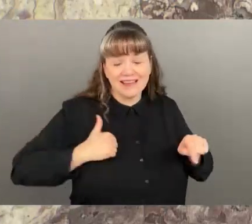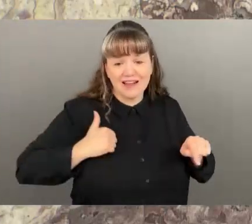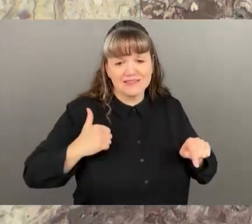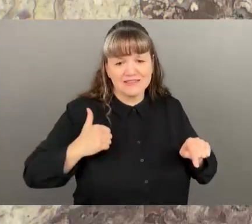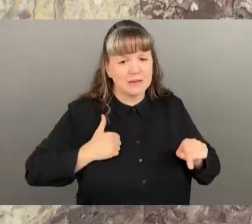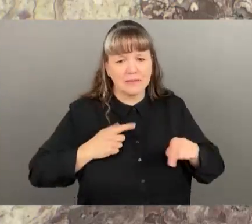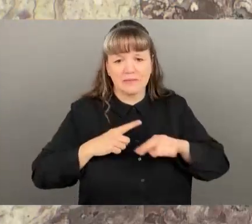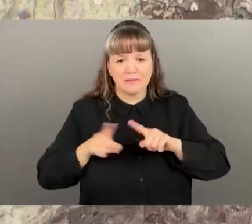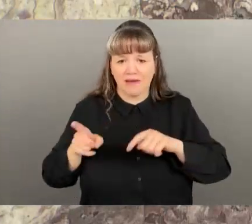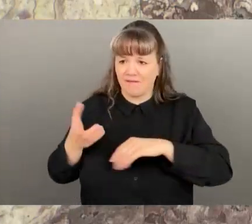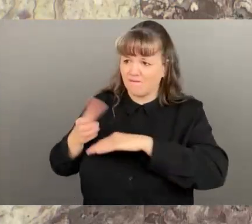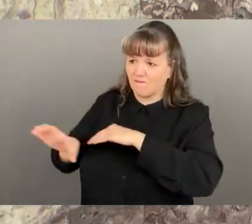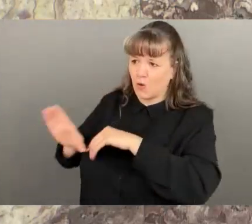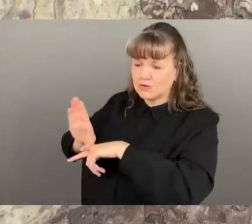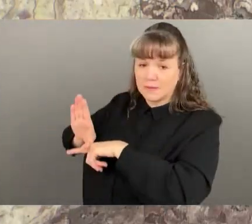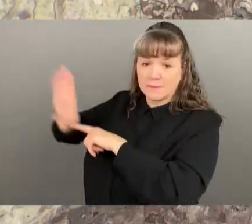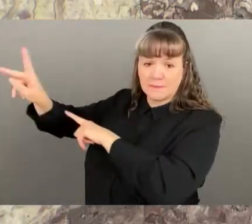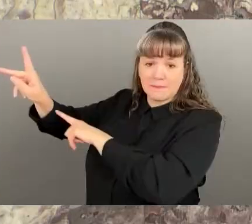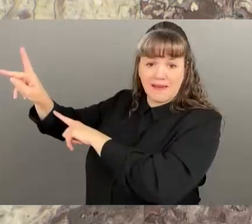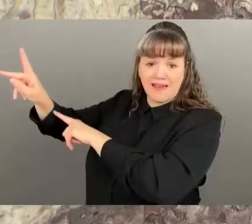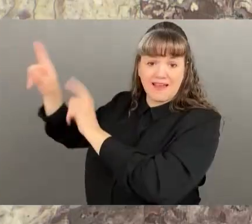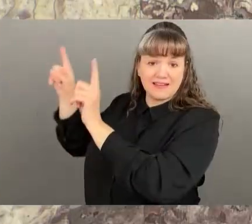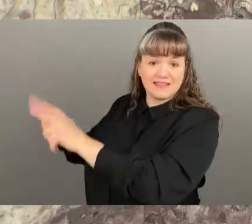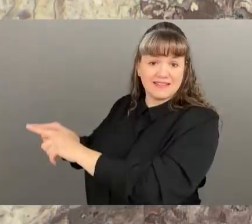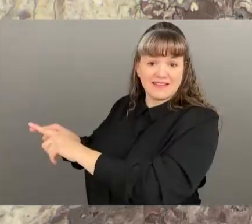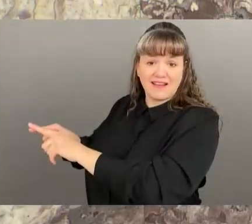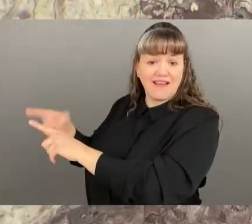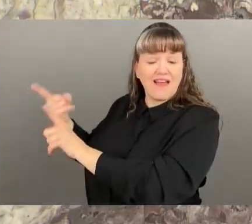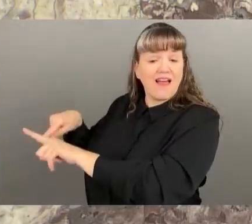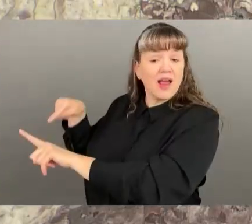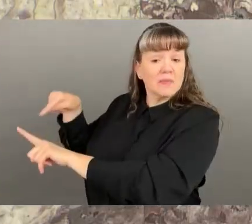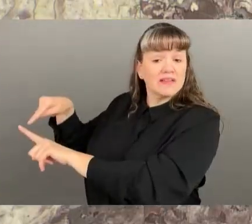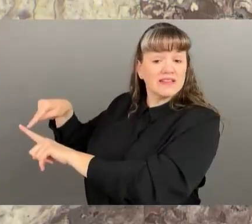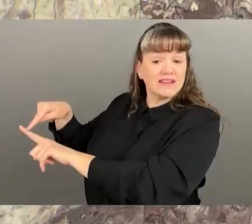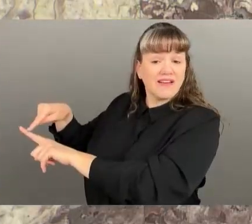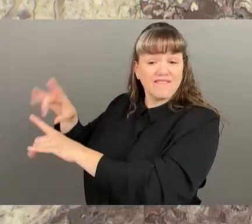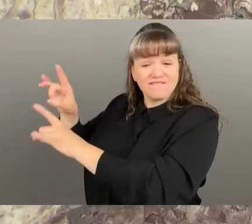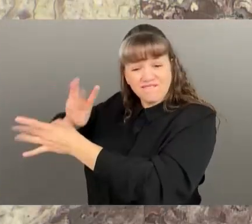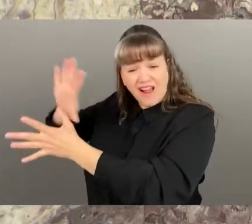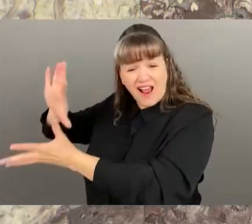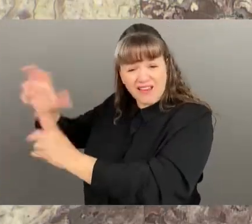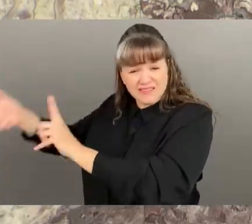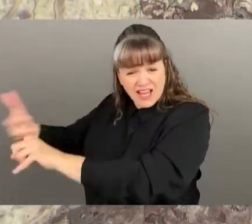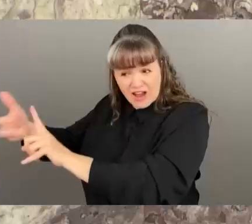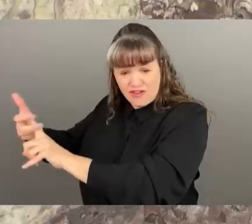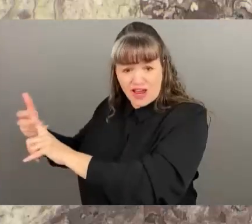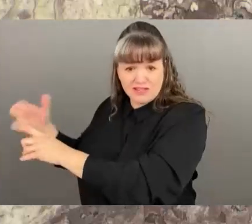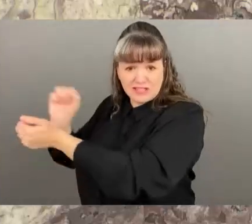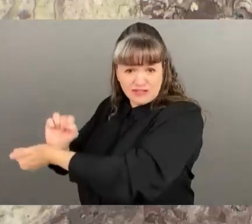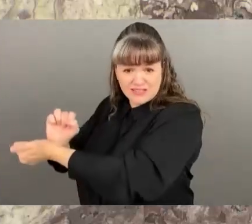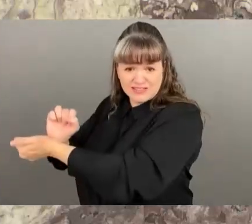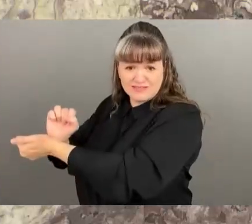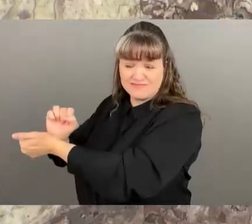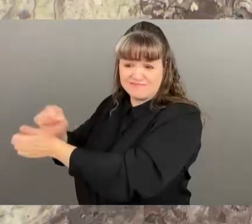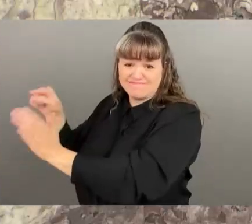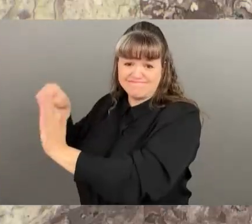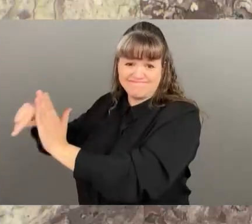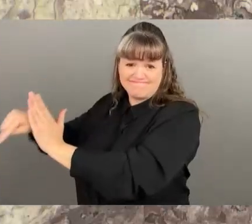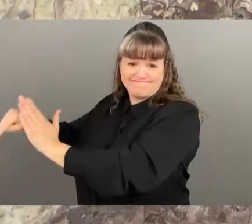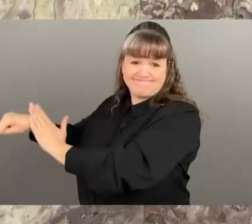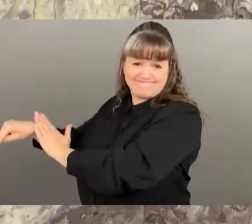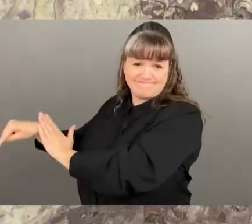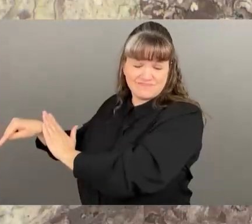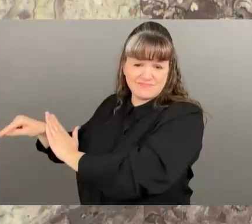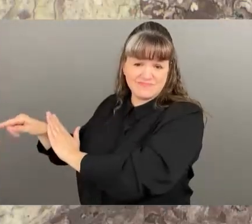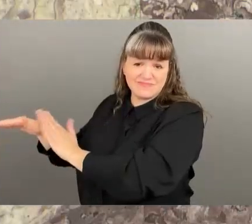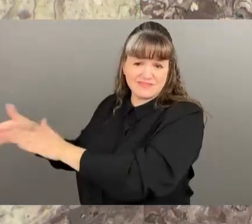As a Punjabi Sikh woman in this legislature, I do not take my place here for granted. There was a time when people who looked like me had no